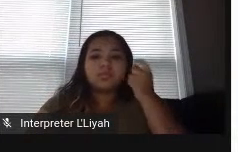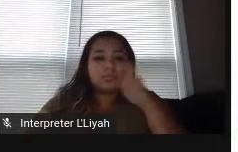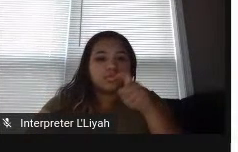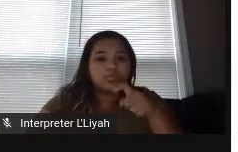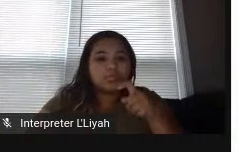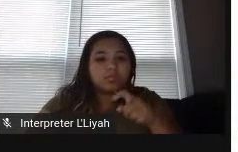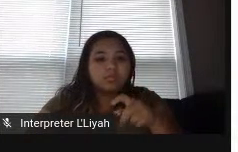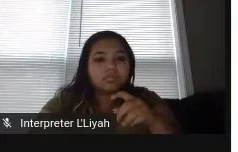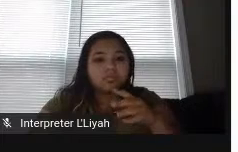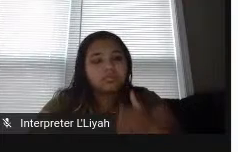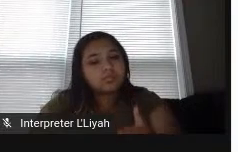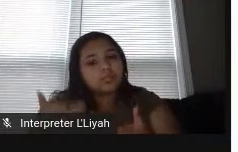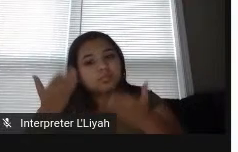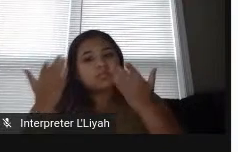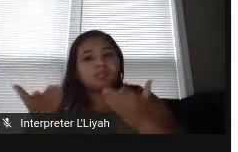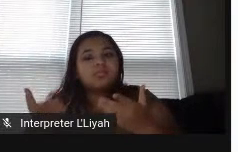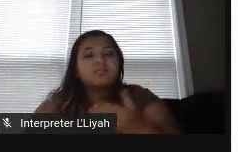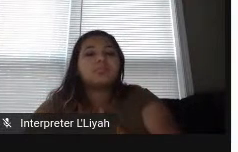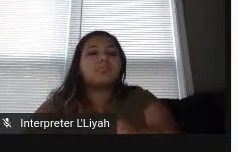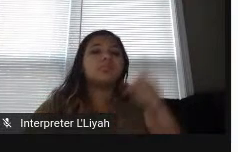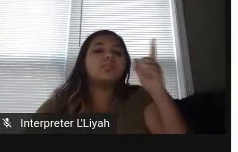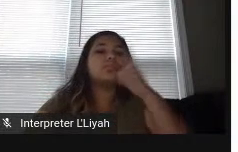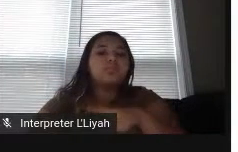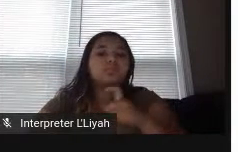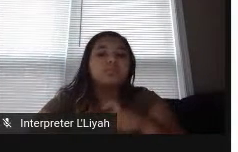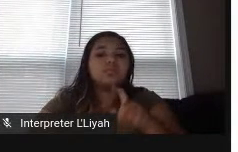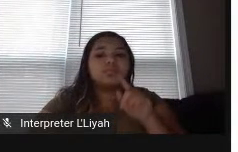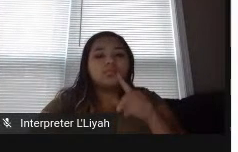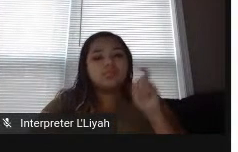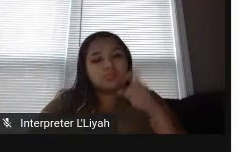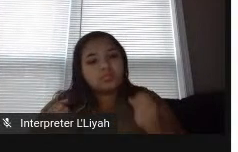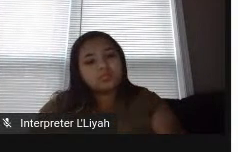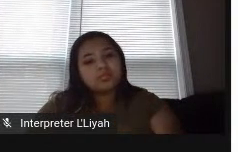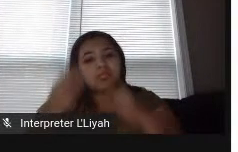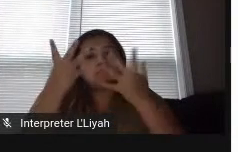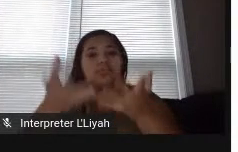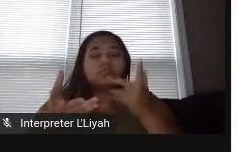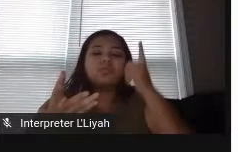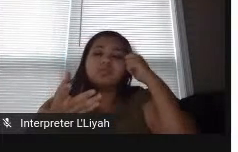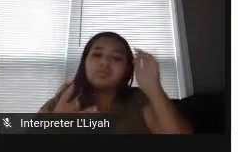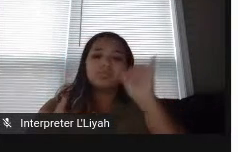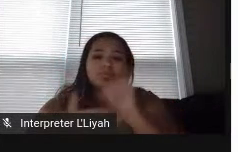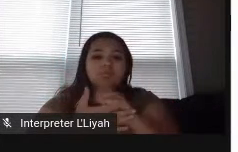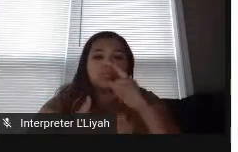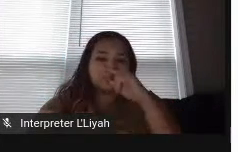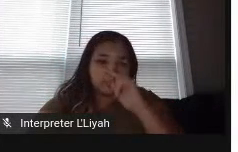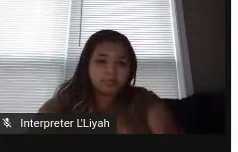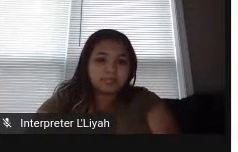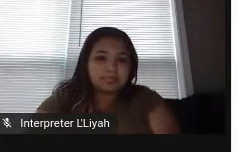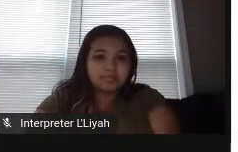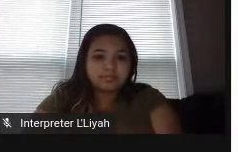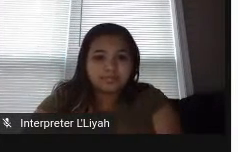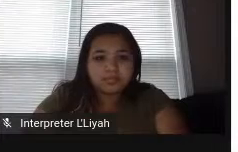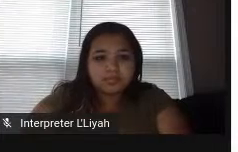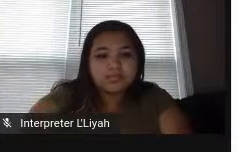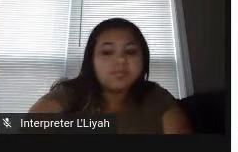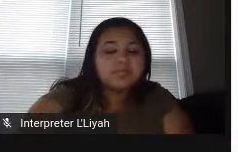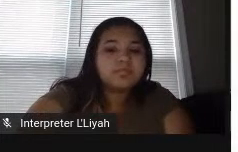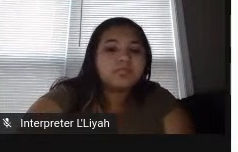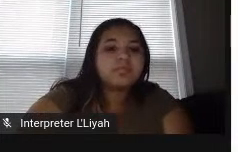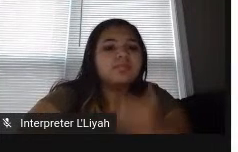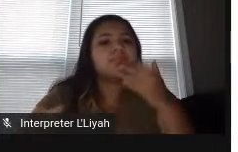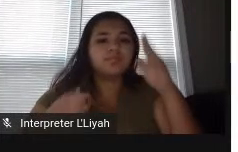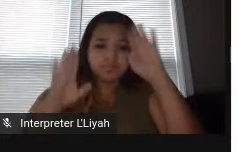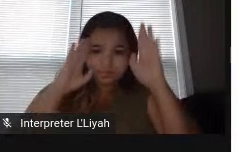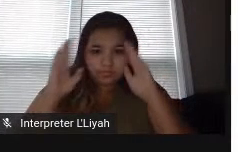they need a device, they have to provide that. Hello, if you're coming on,